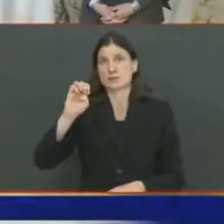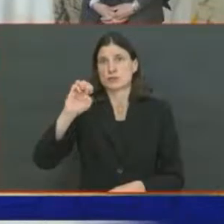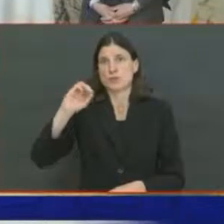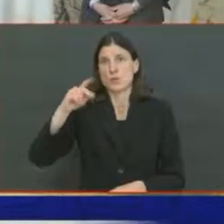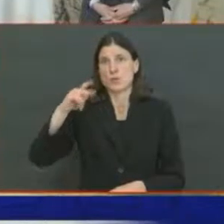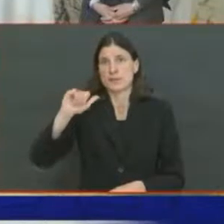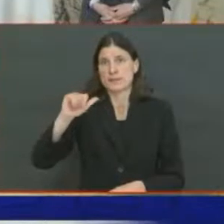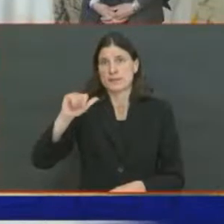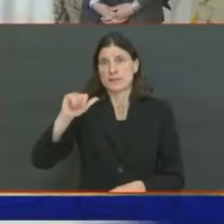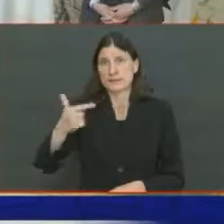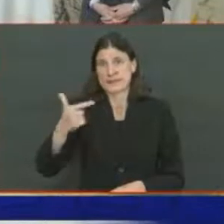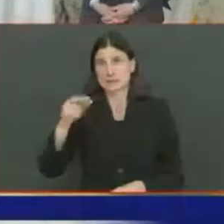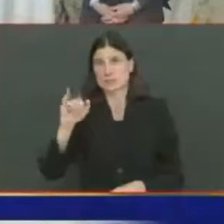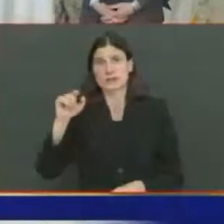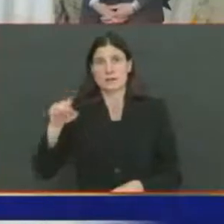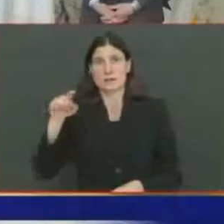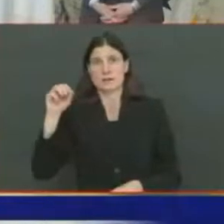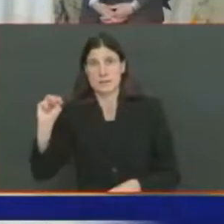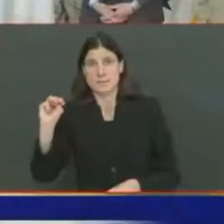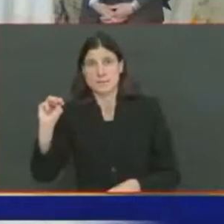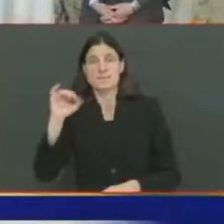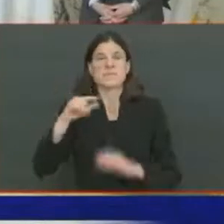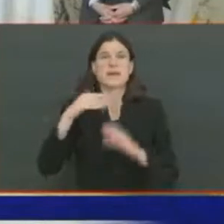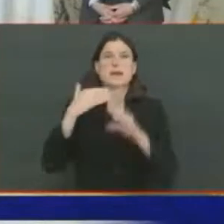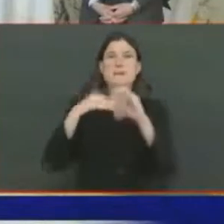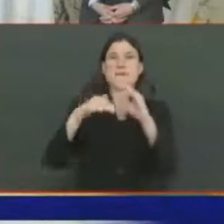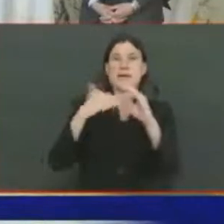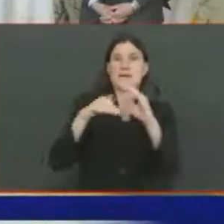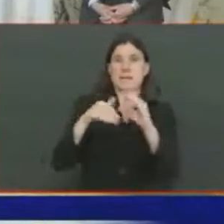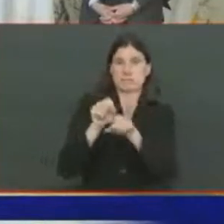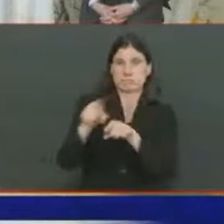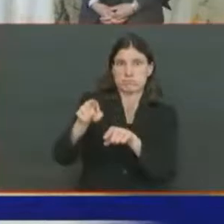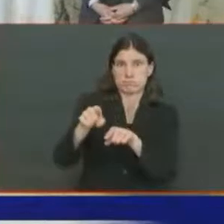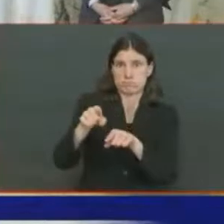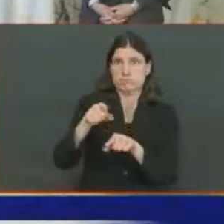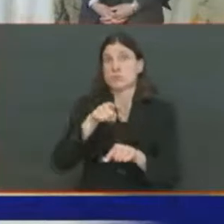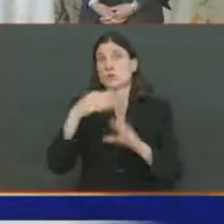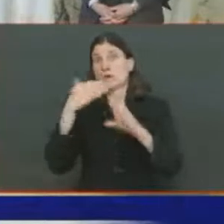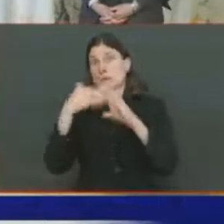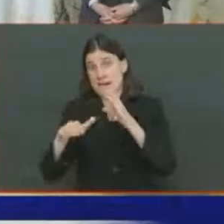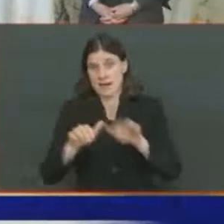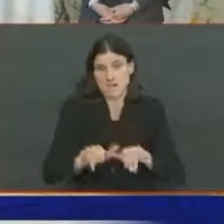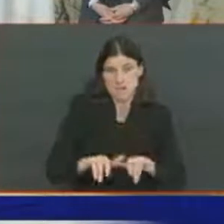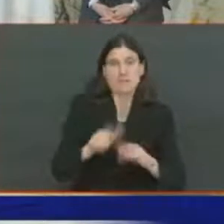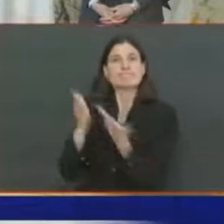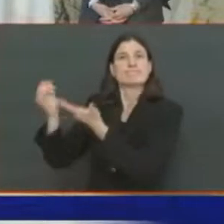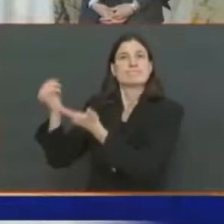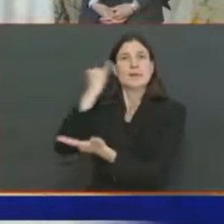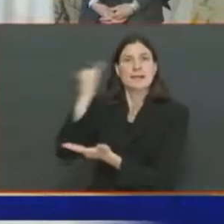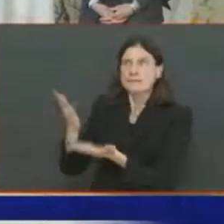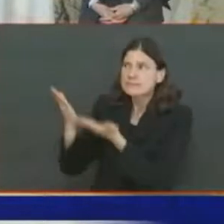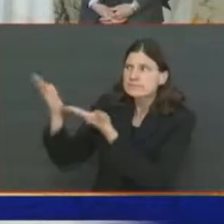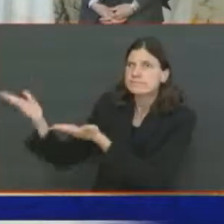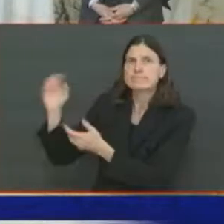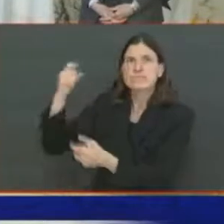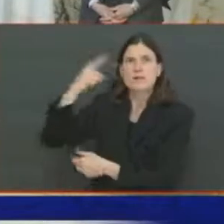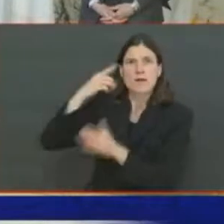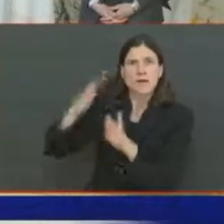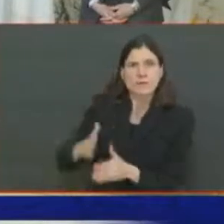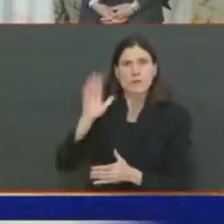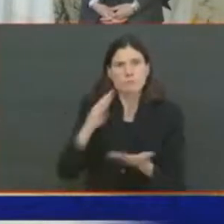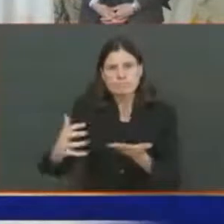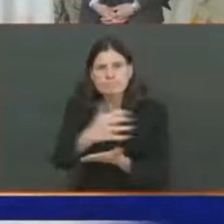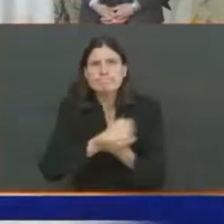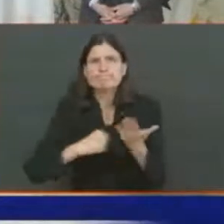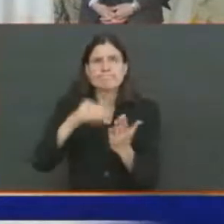covidplan@reopeningri.com. We're going to do this together. It's going to be flexible, patience and flexibility. We've put out guidelines after